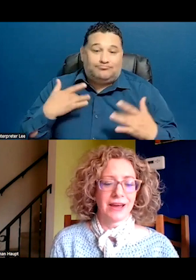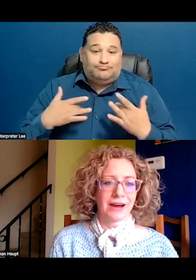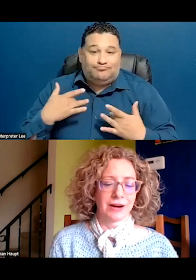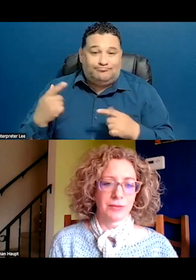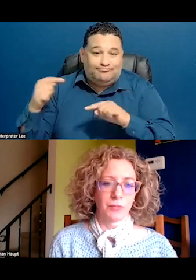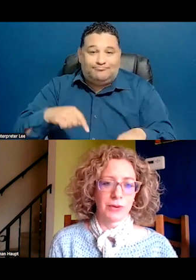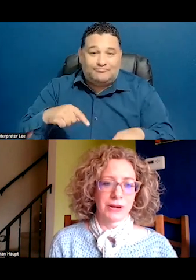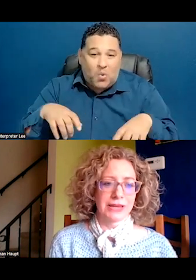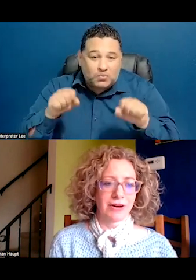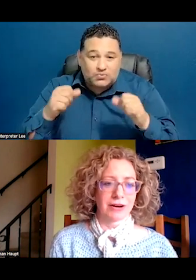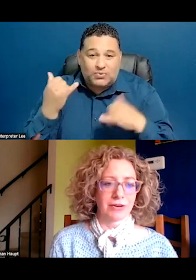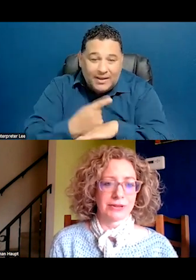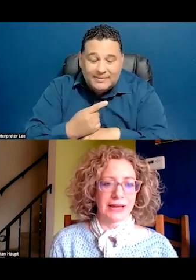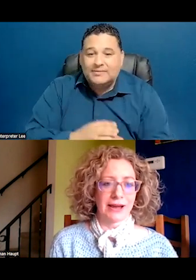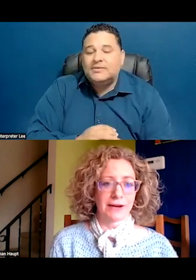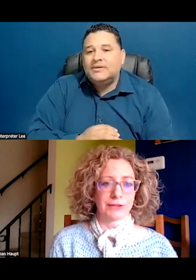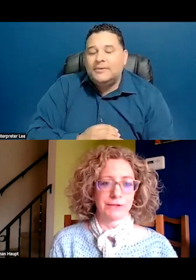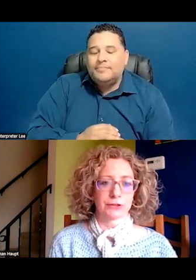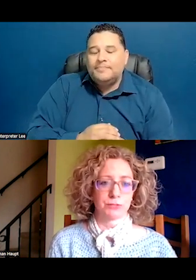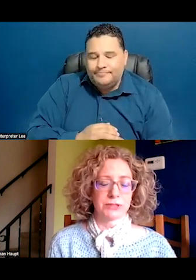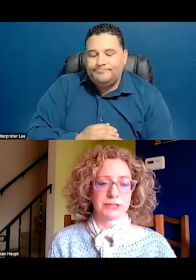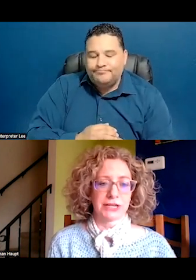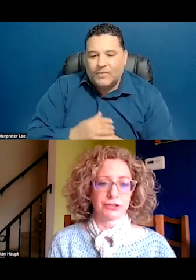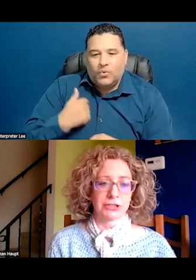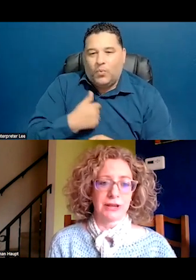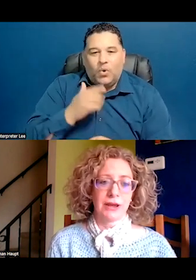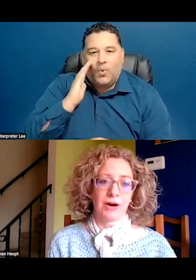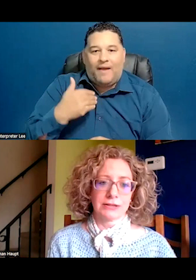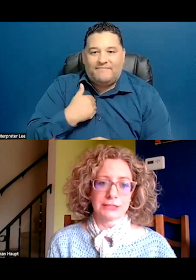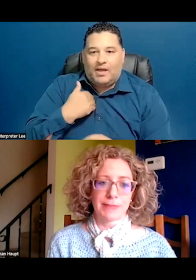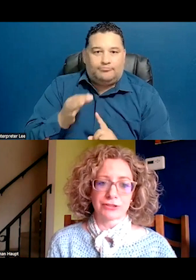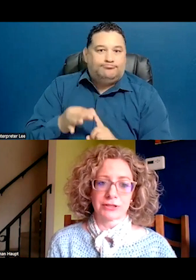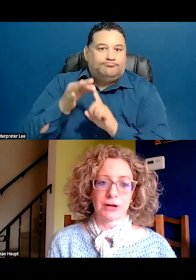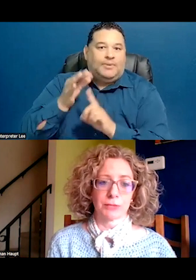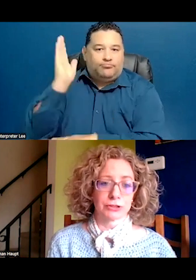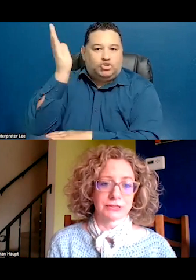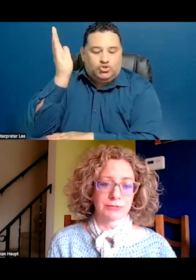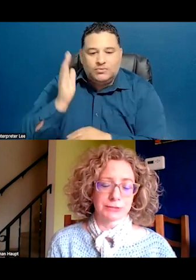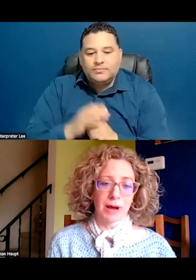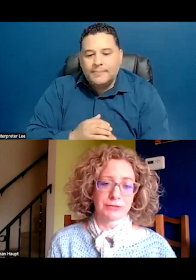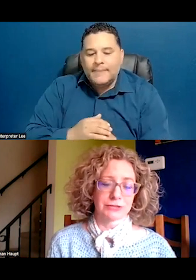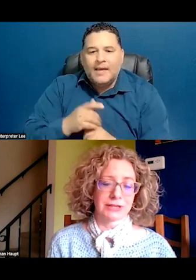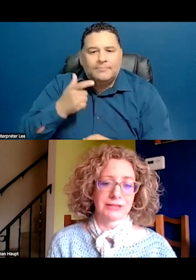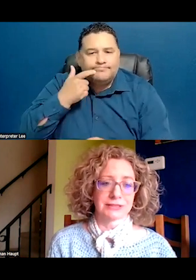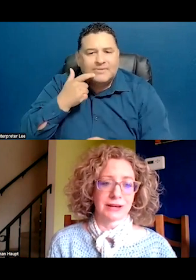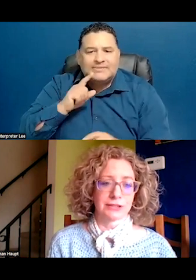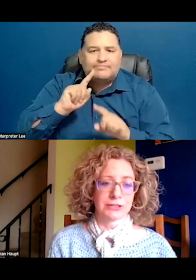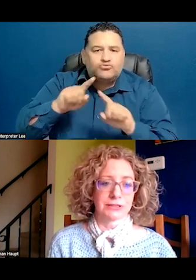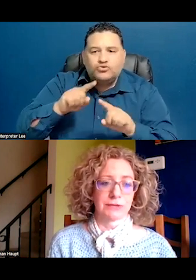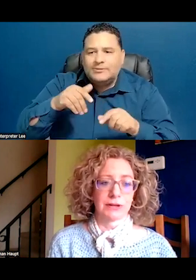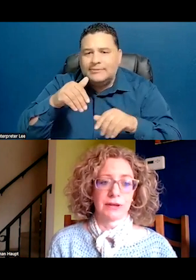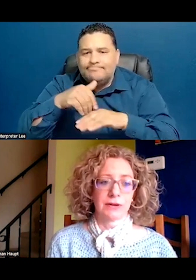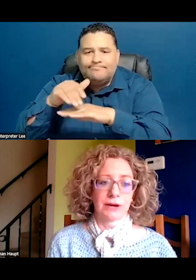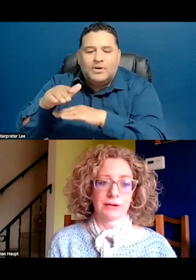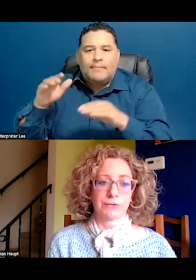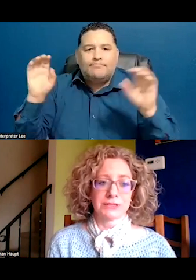today. We are going to have a featured presentation on dispatching emergency responders, and it's